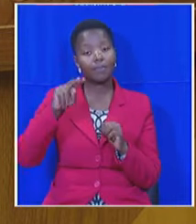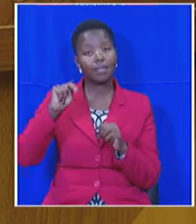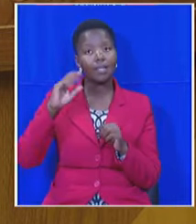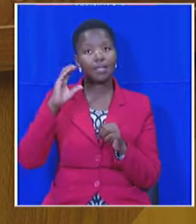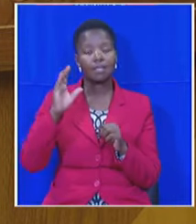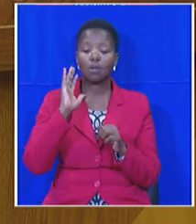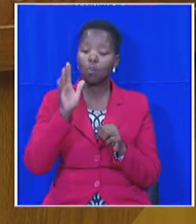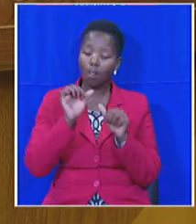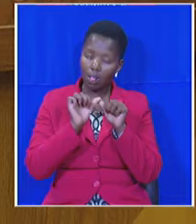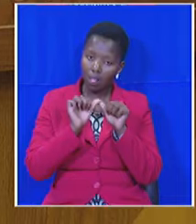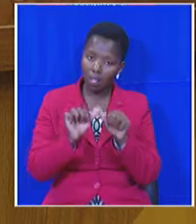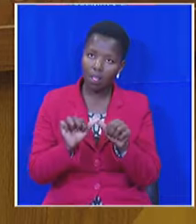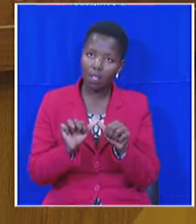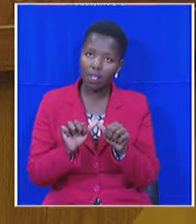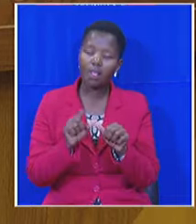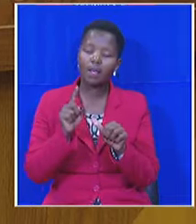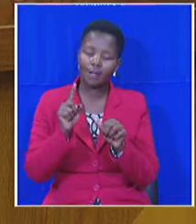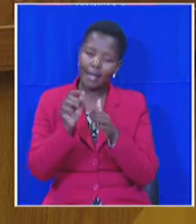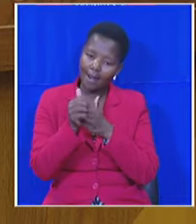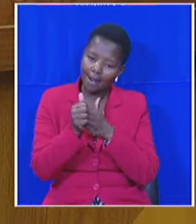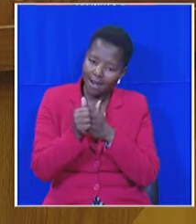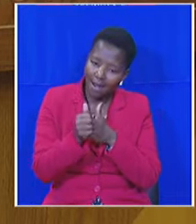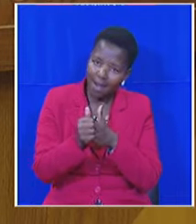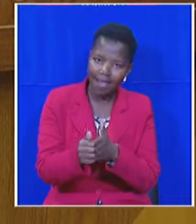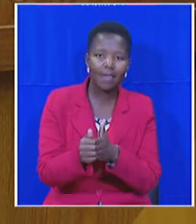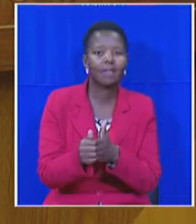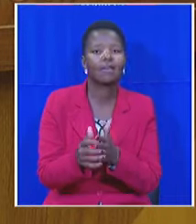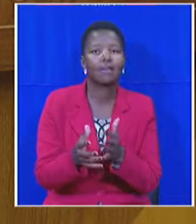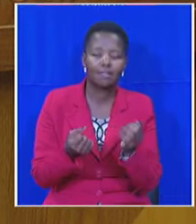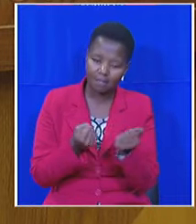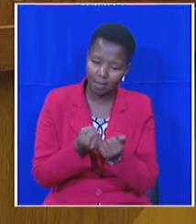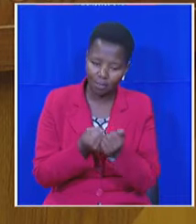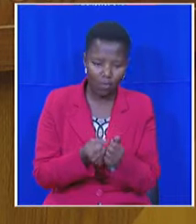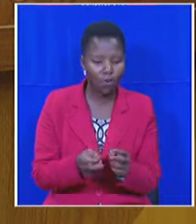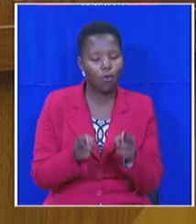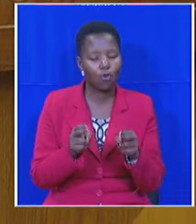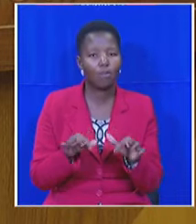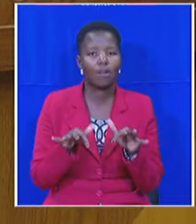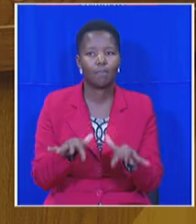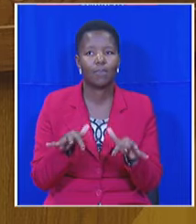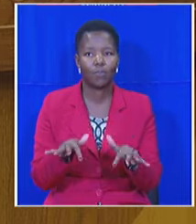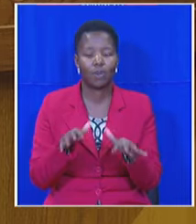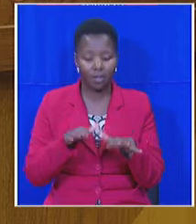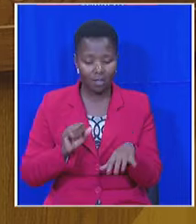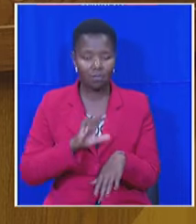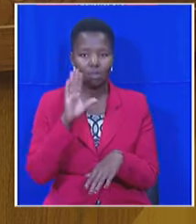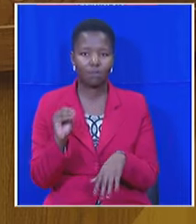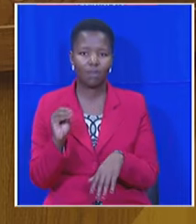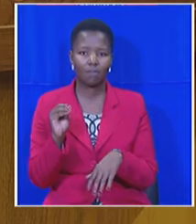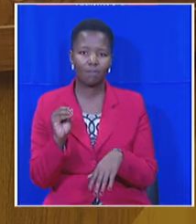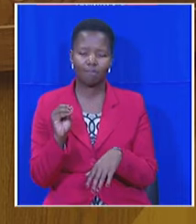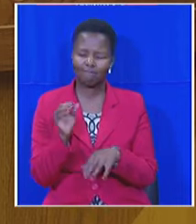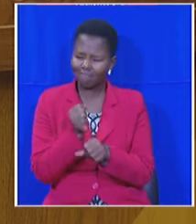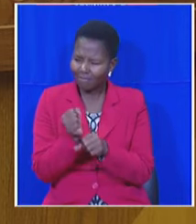will continue to be the champions of ordinary people in South Africa. There is no way that